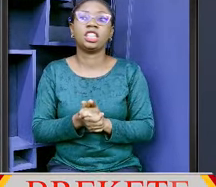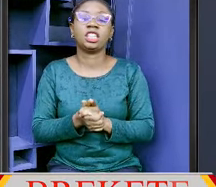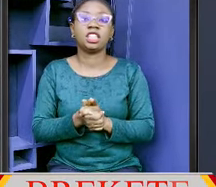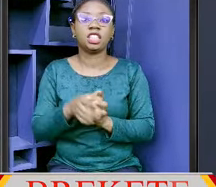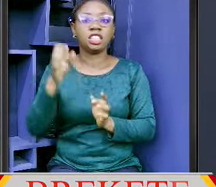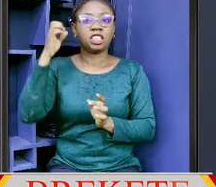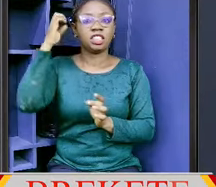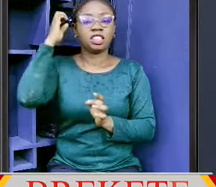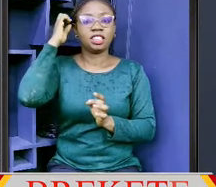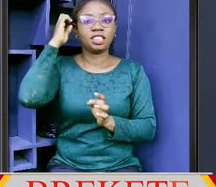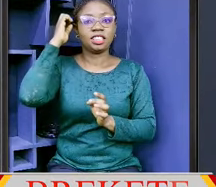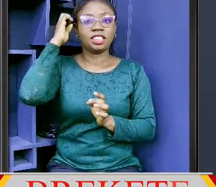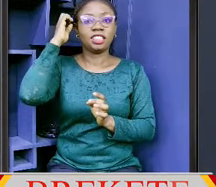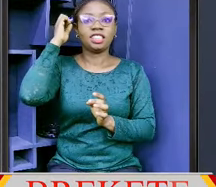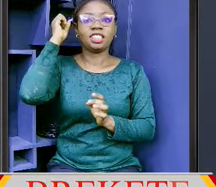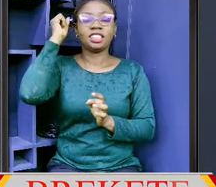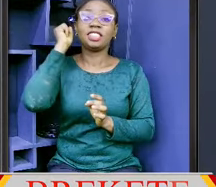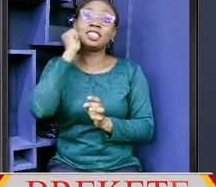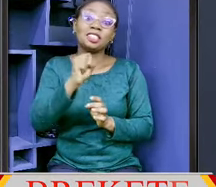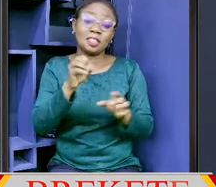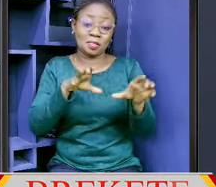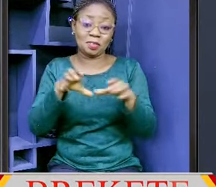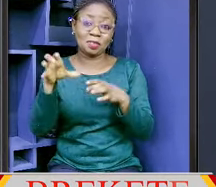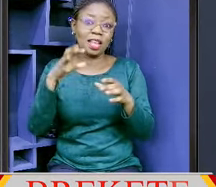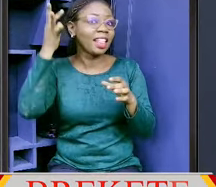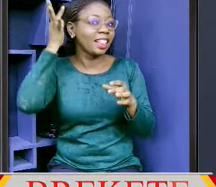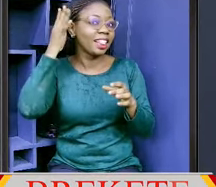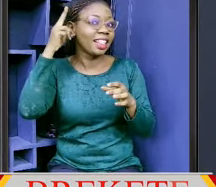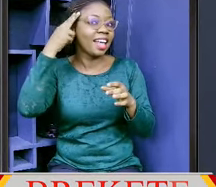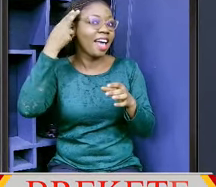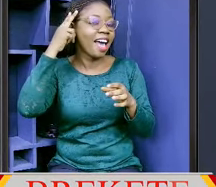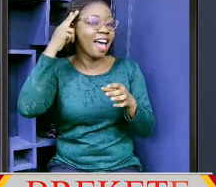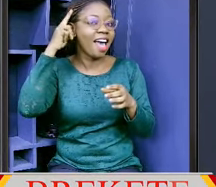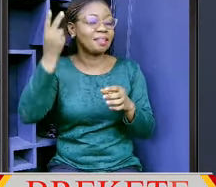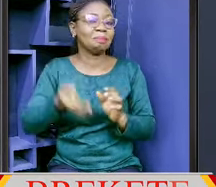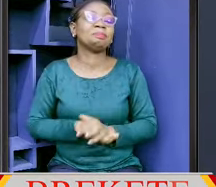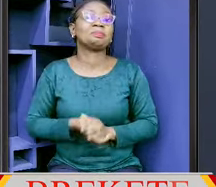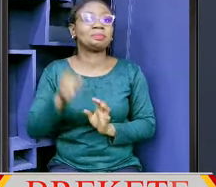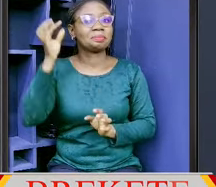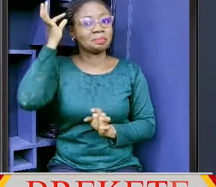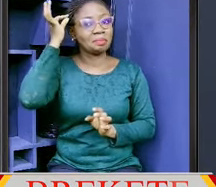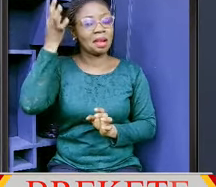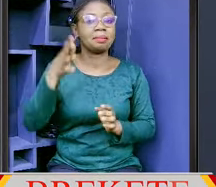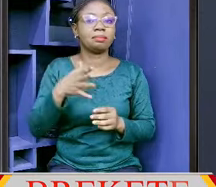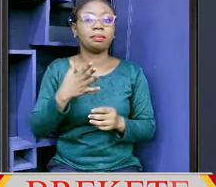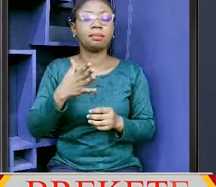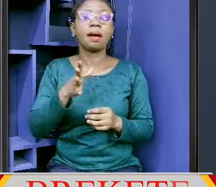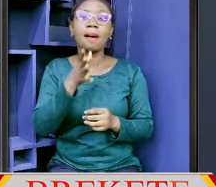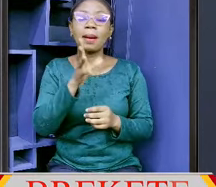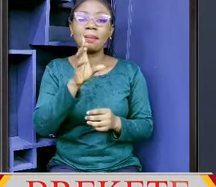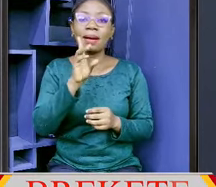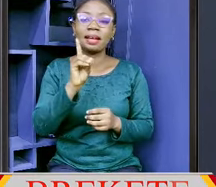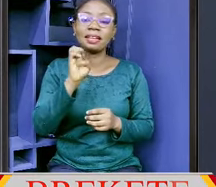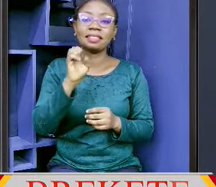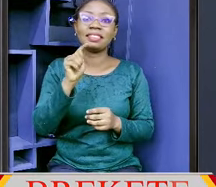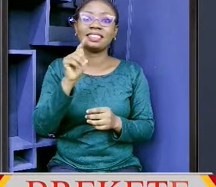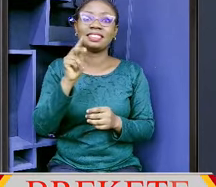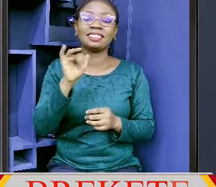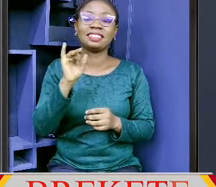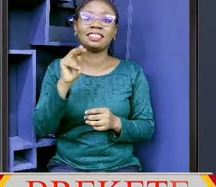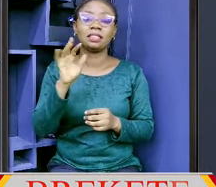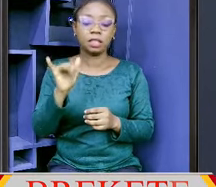hair, sir, my president. You they do hair? Yes, sir. Mama Destiny! Sir? You know,